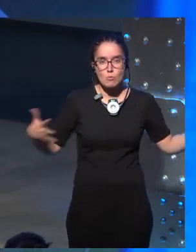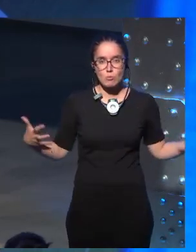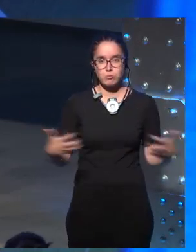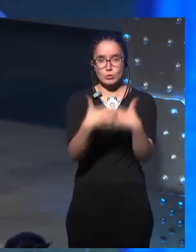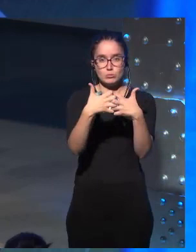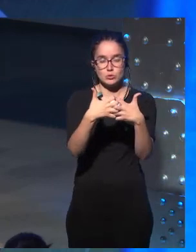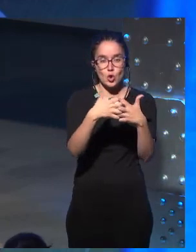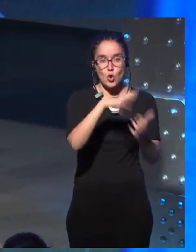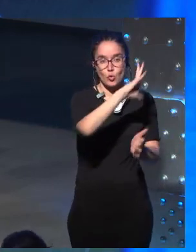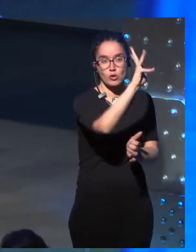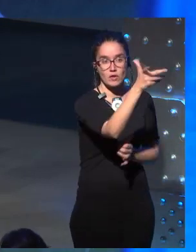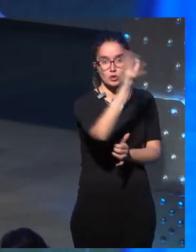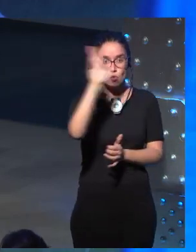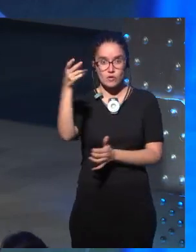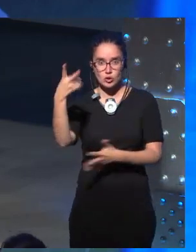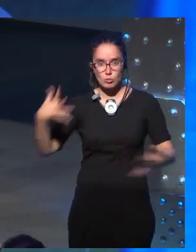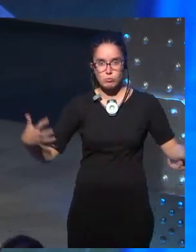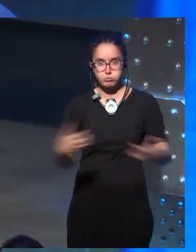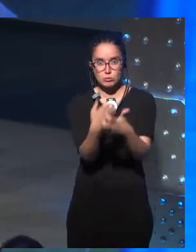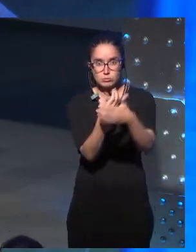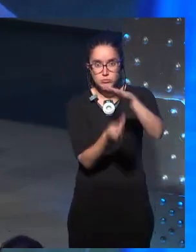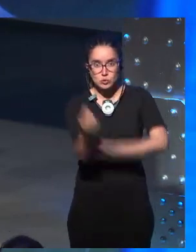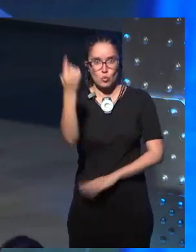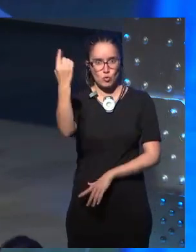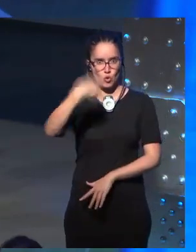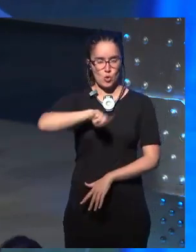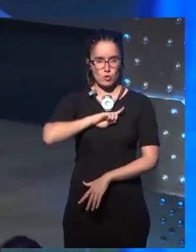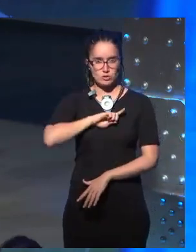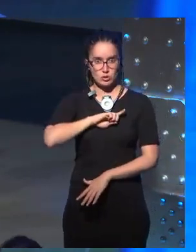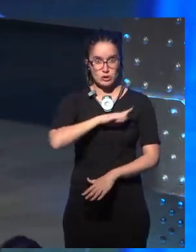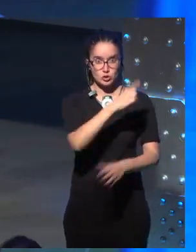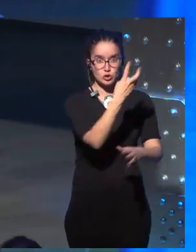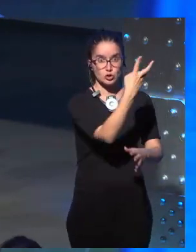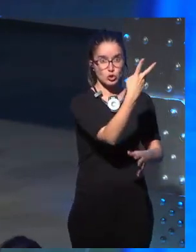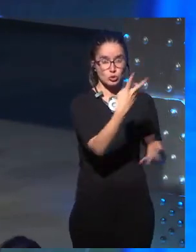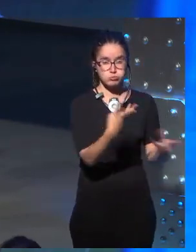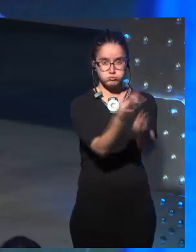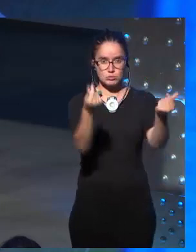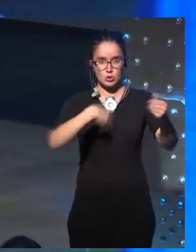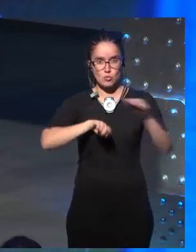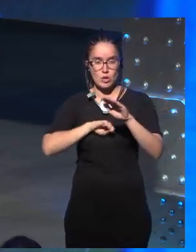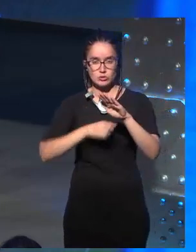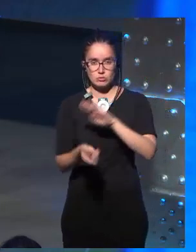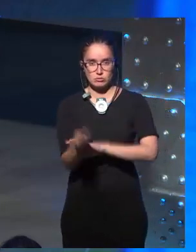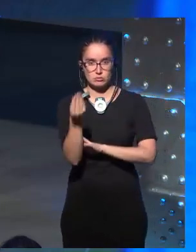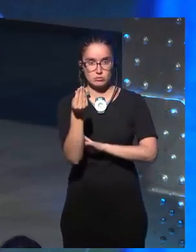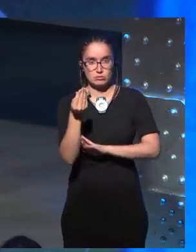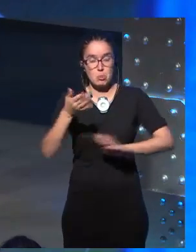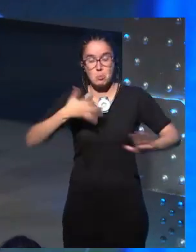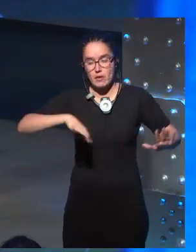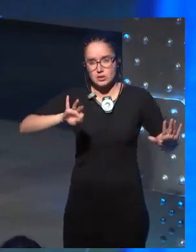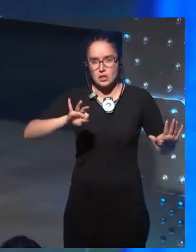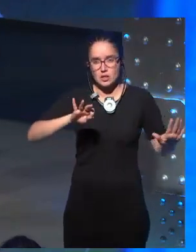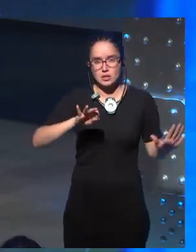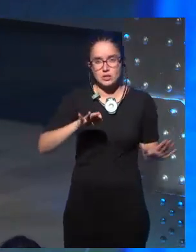universes who unfortunately disappeared but created ours. That's one. It's called the kpyrotic universe. It